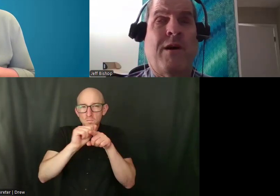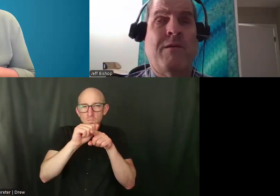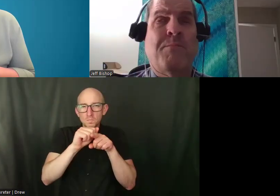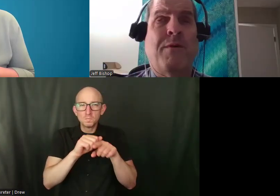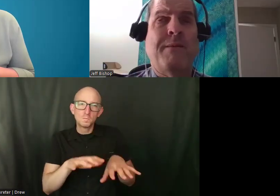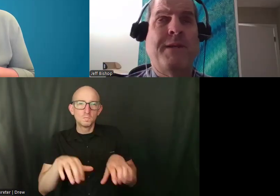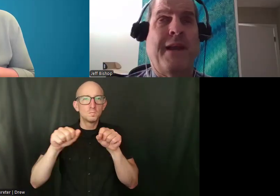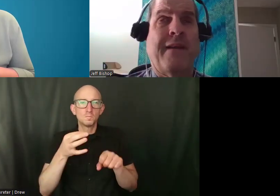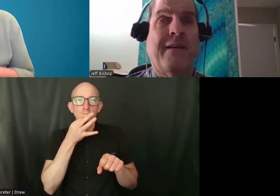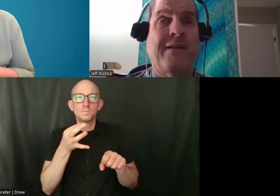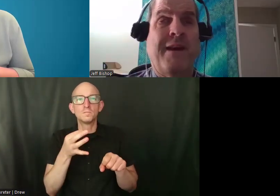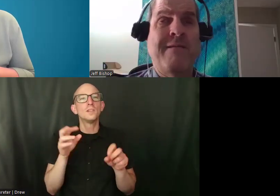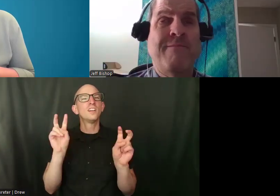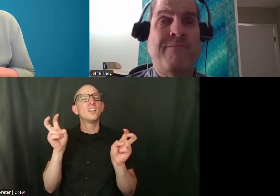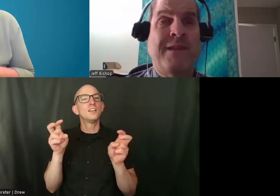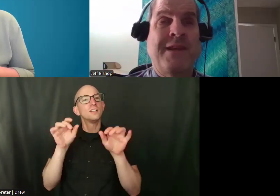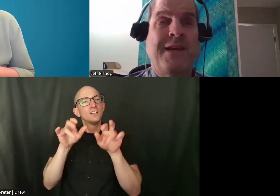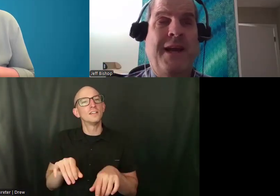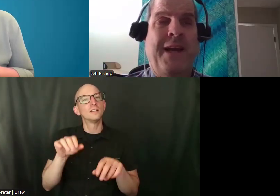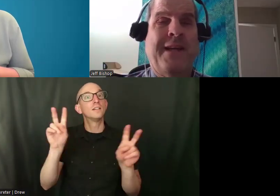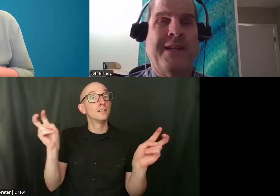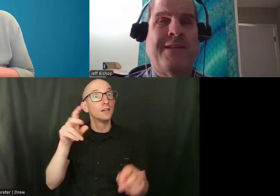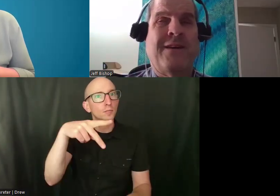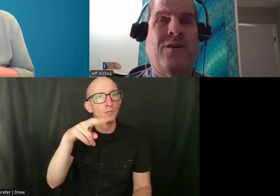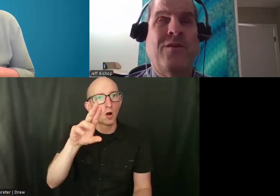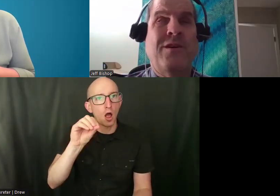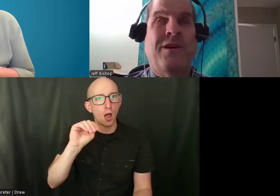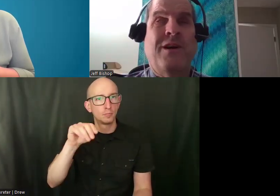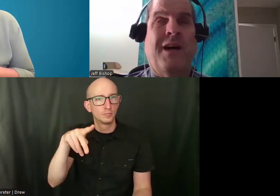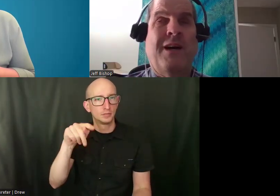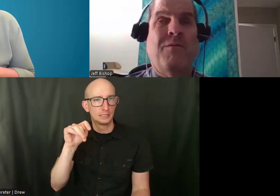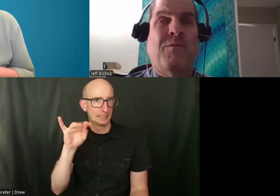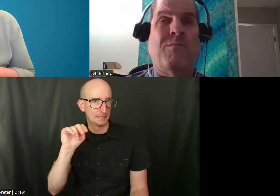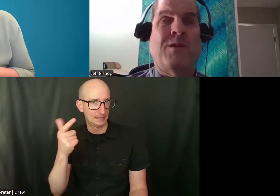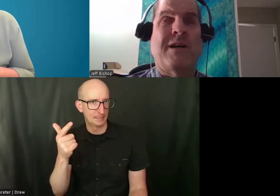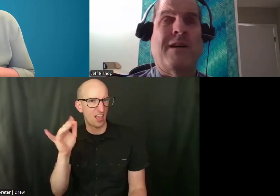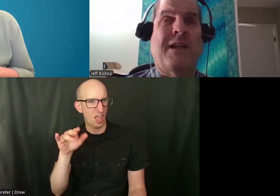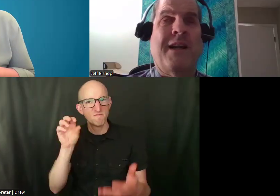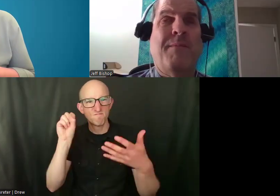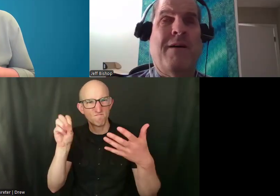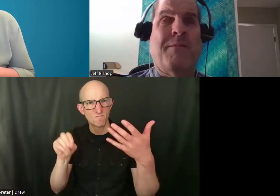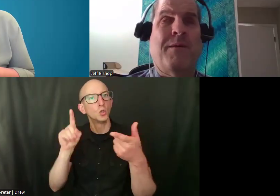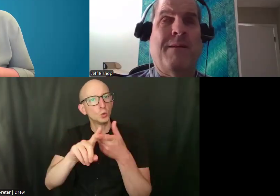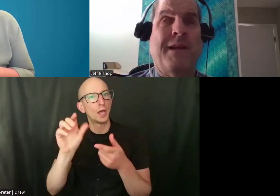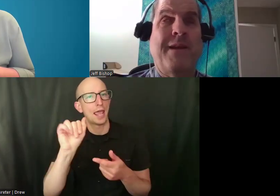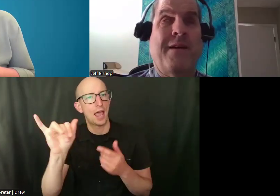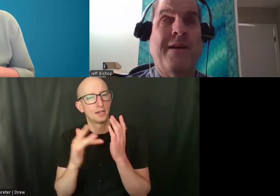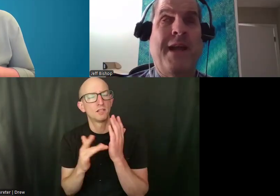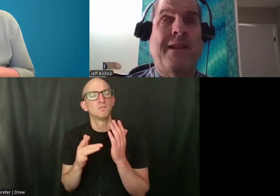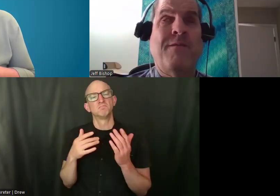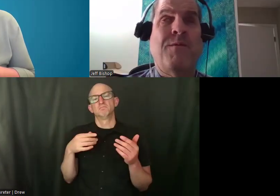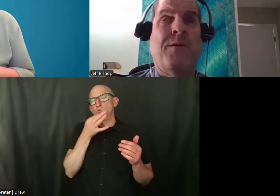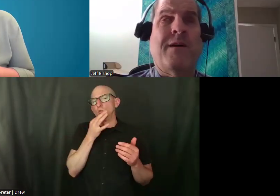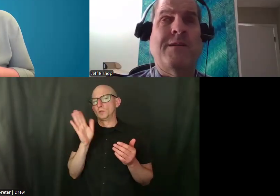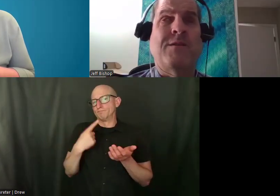we call prompting. Okay. And so we'll talk a lot about prompting here.